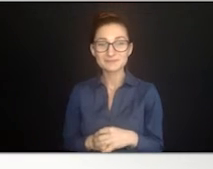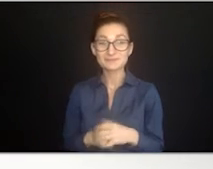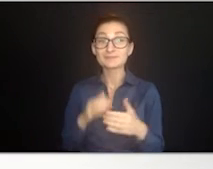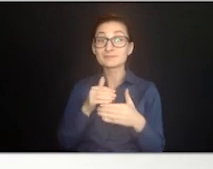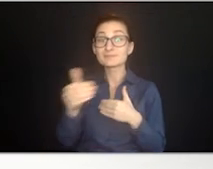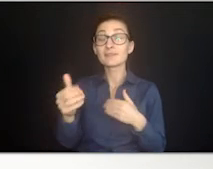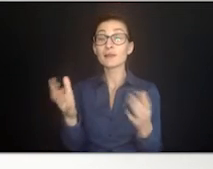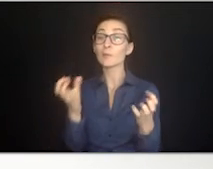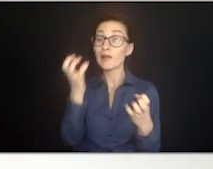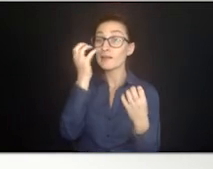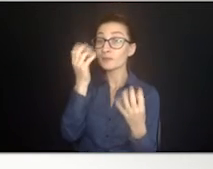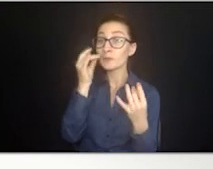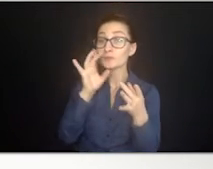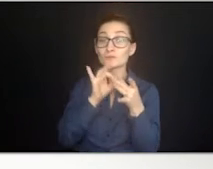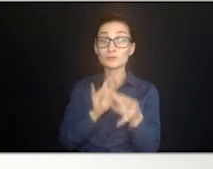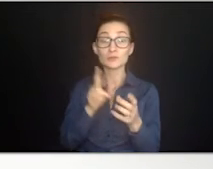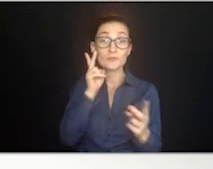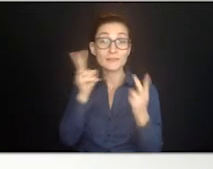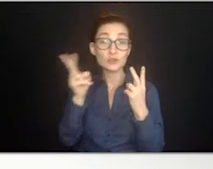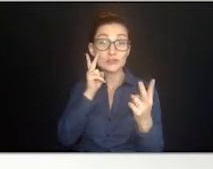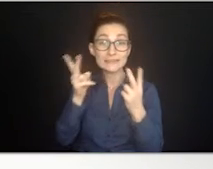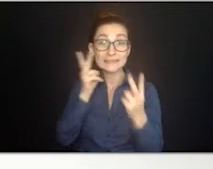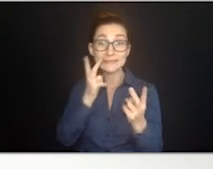want information about vision.